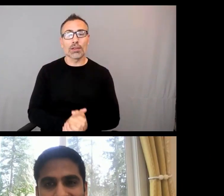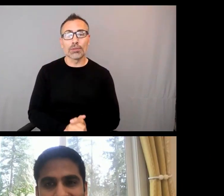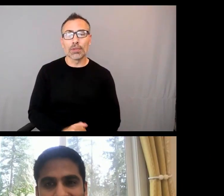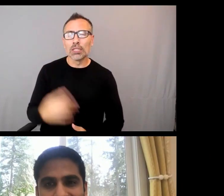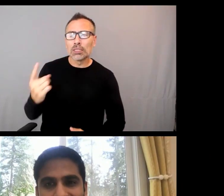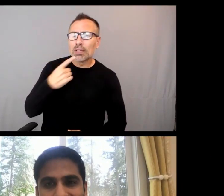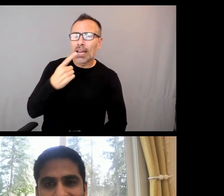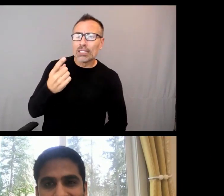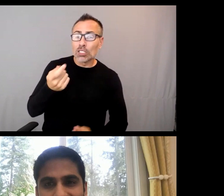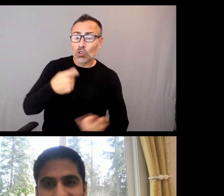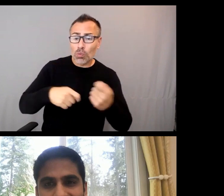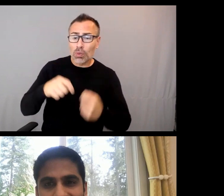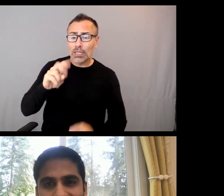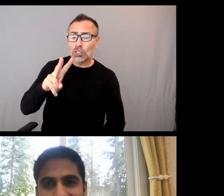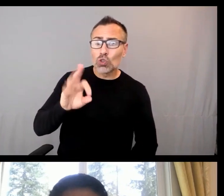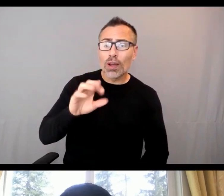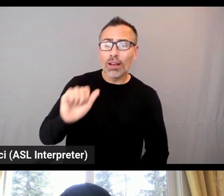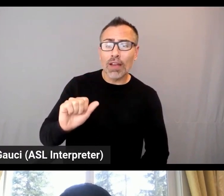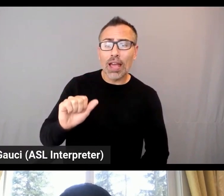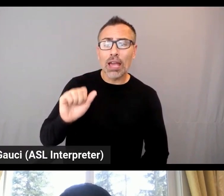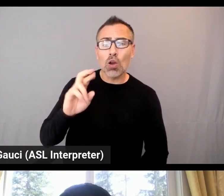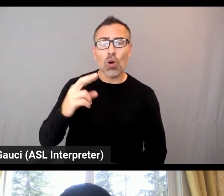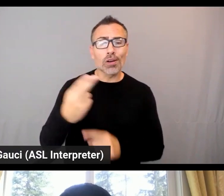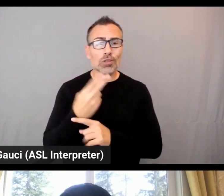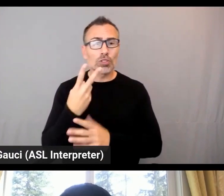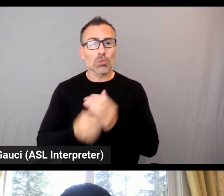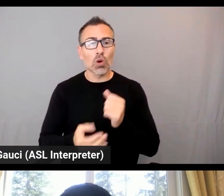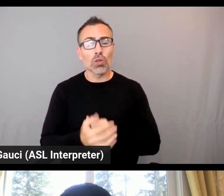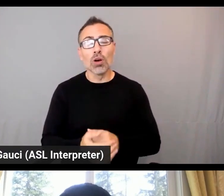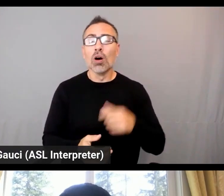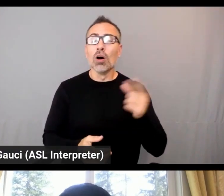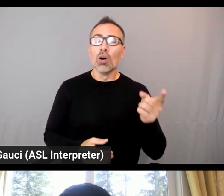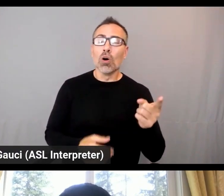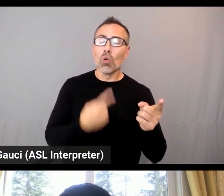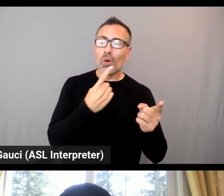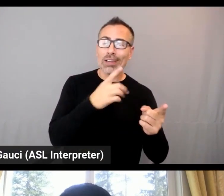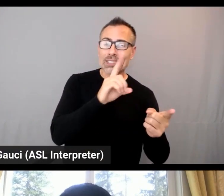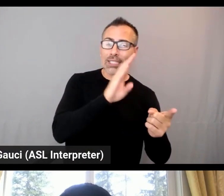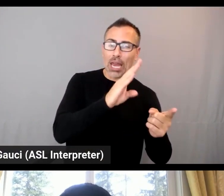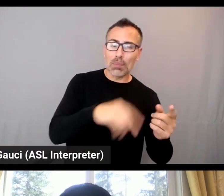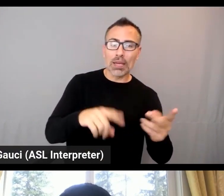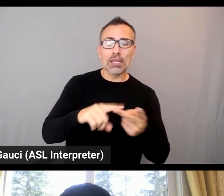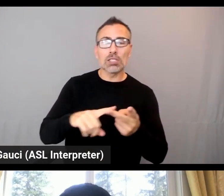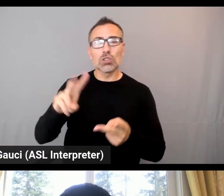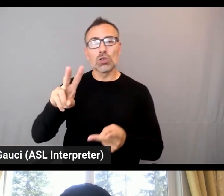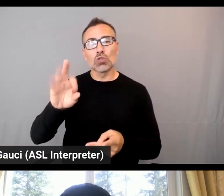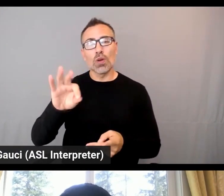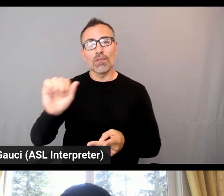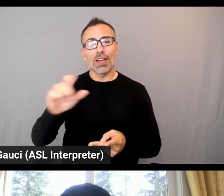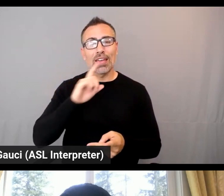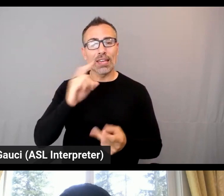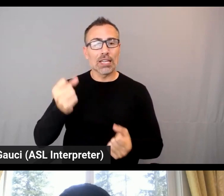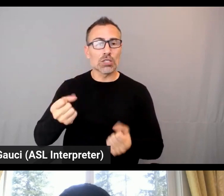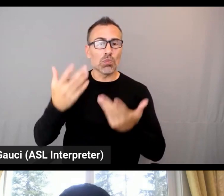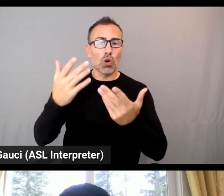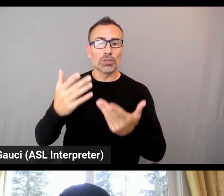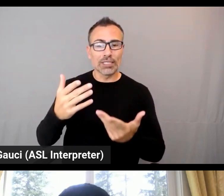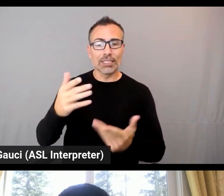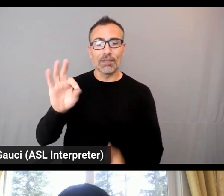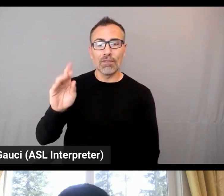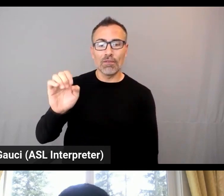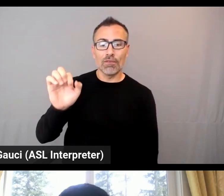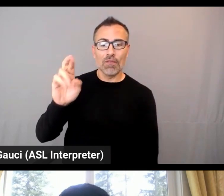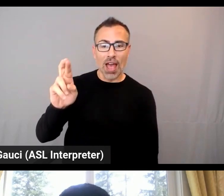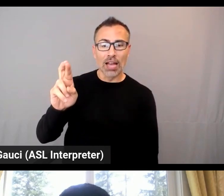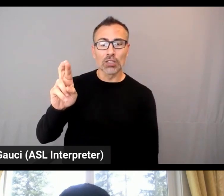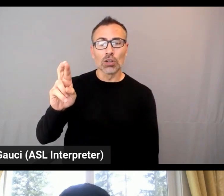So one is a database service. Two-factor authentication is, well, multi-factor authentication, which could be done virtually or with a